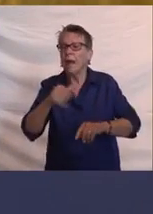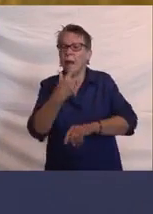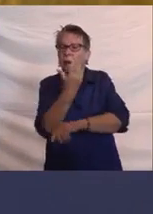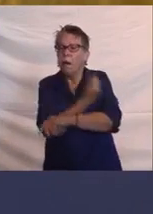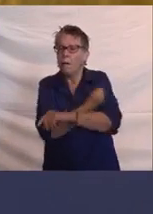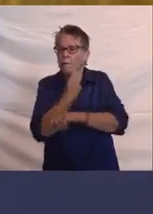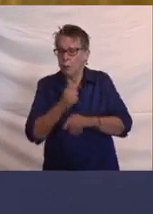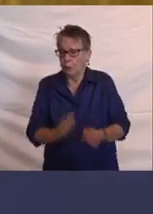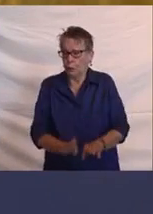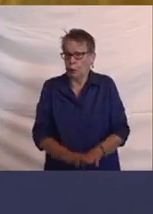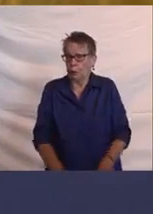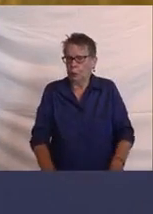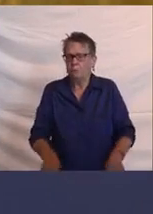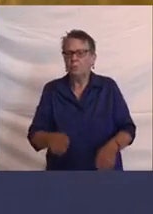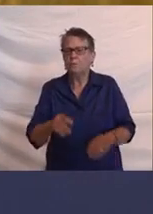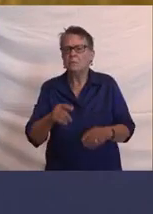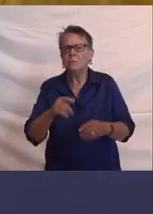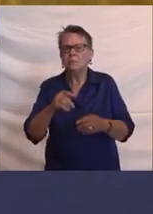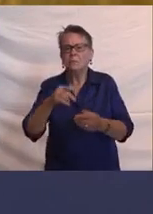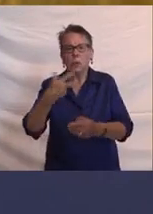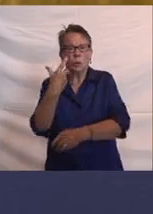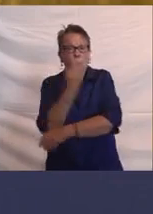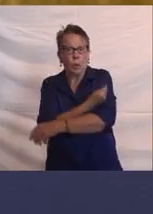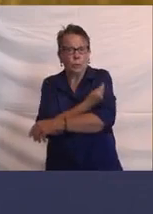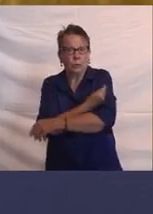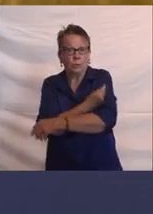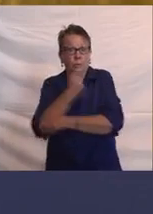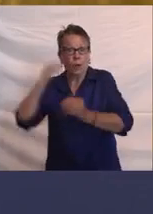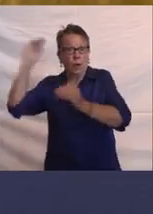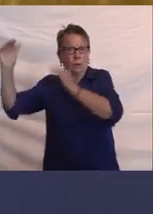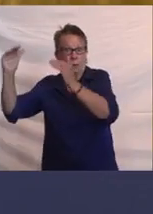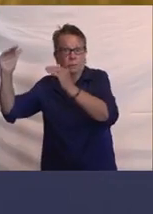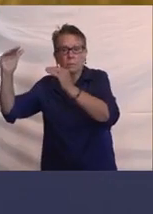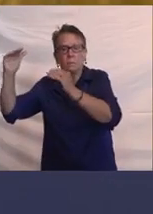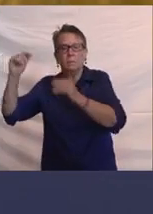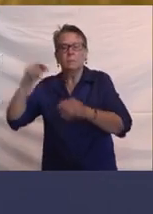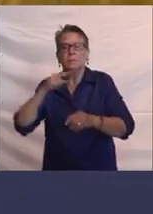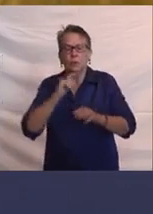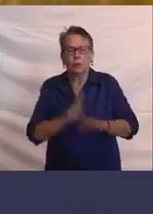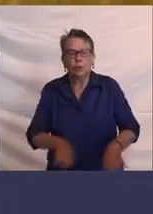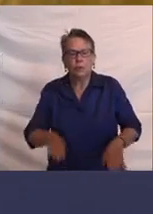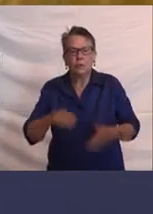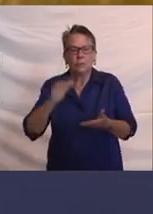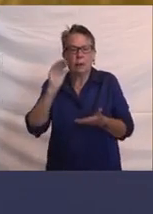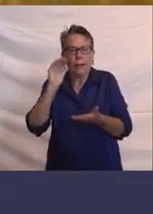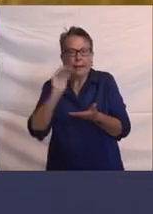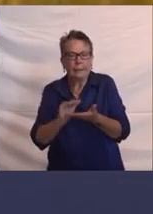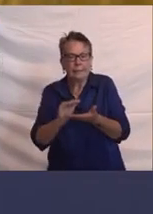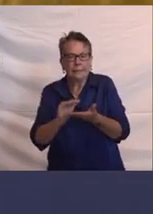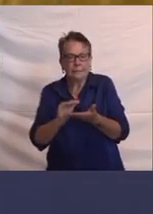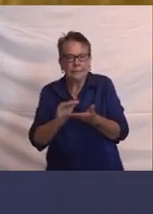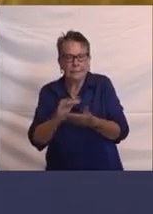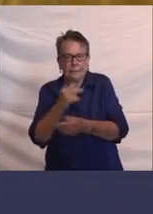channel. And I don't anticipate at this point changing any of the parameters we have around school.